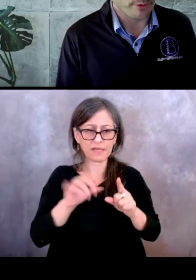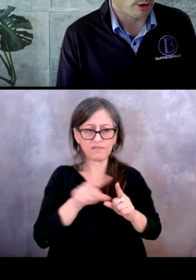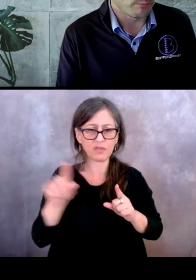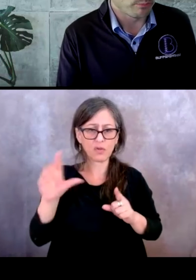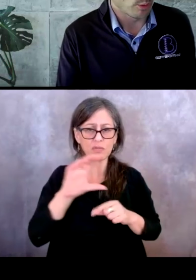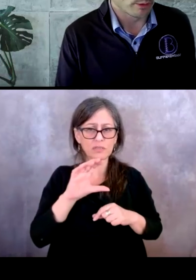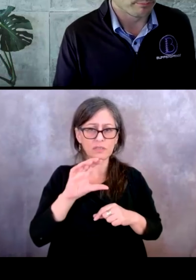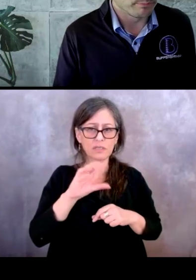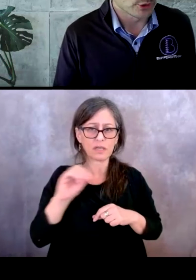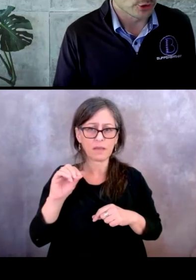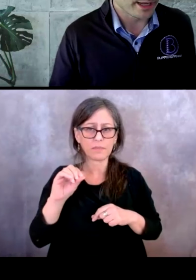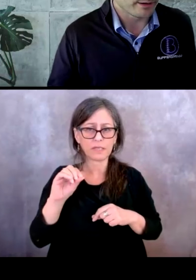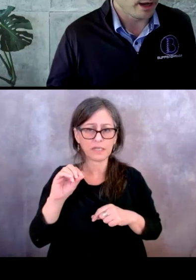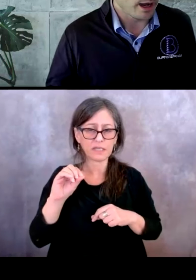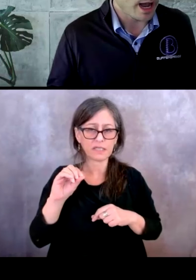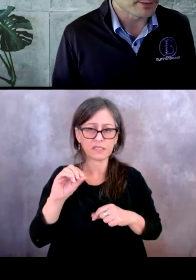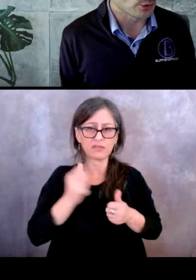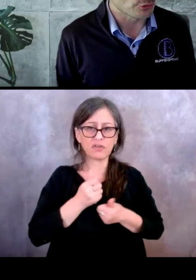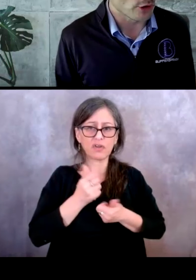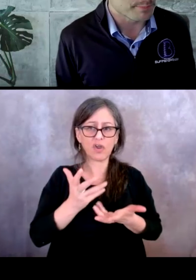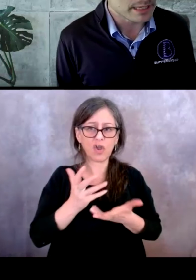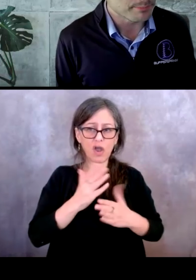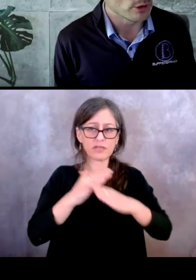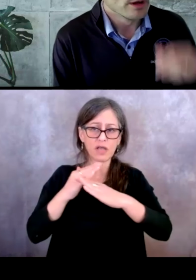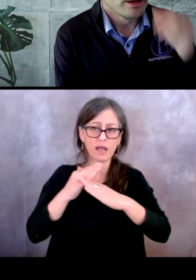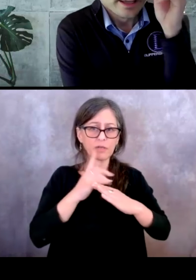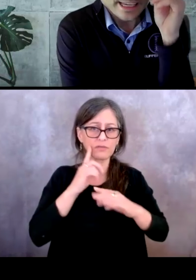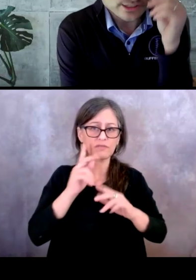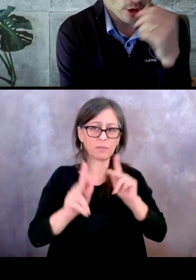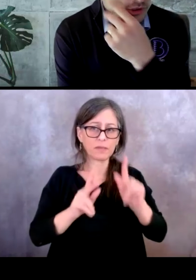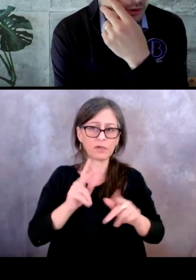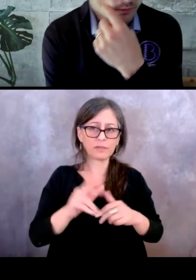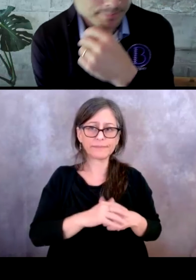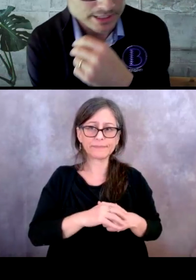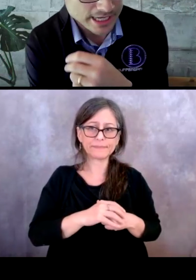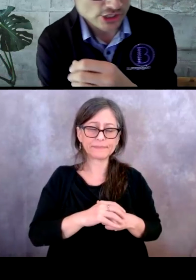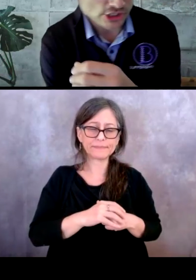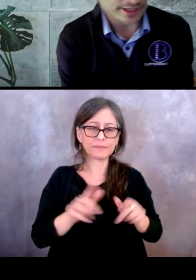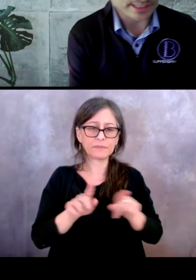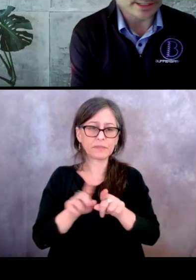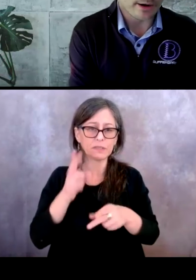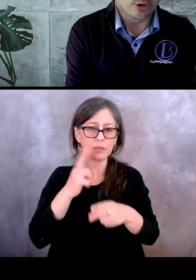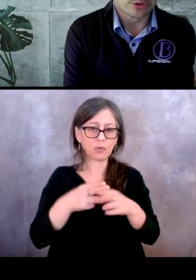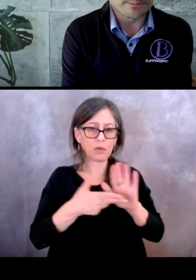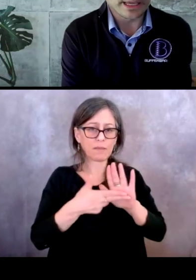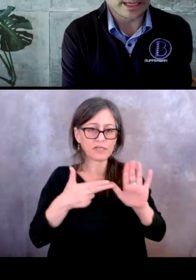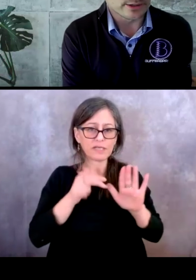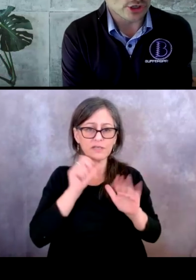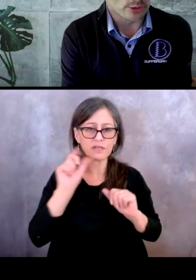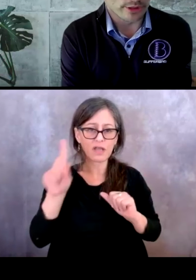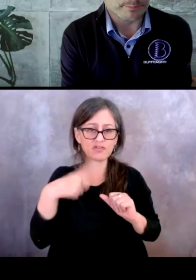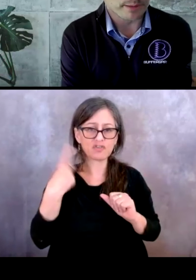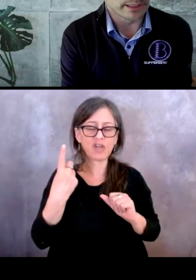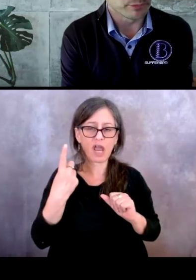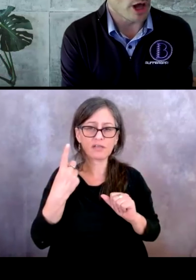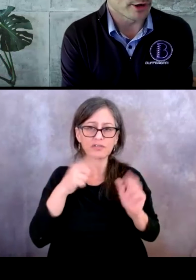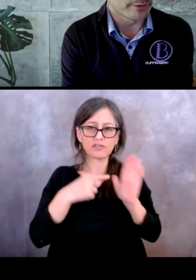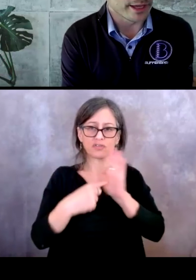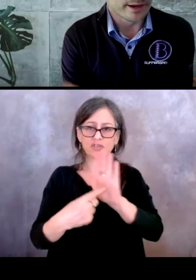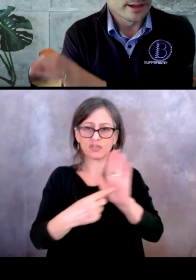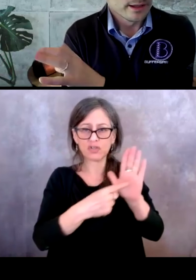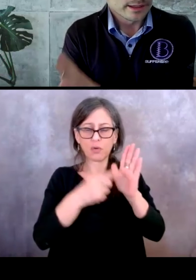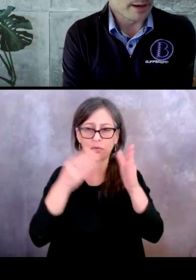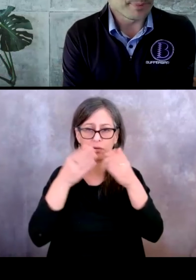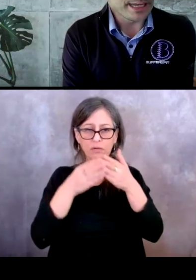mess with or create obstacles for our people. It's also the reputation that it's not only being shown on the public